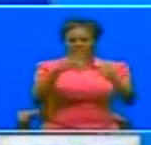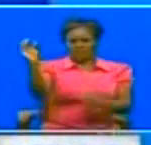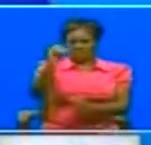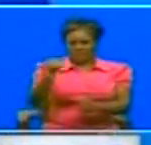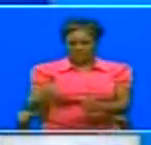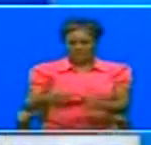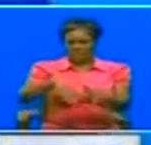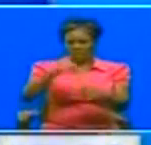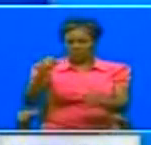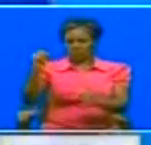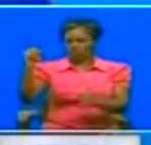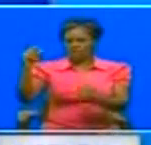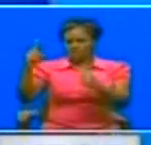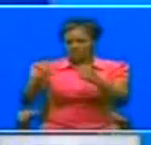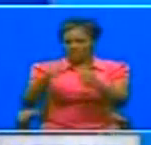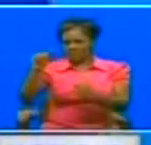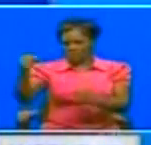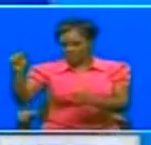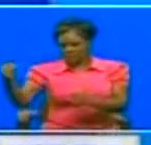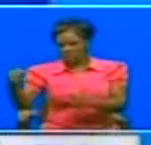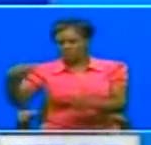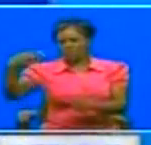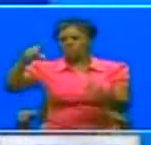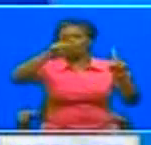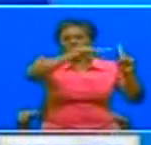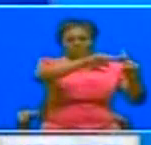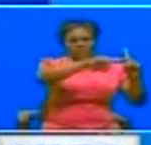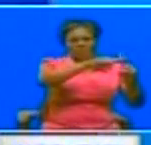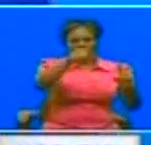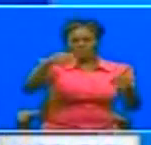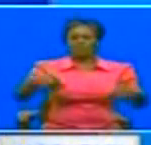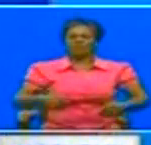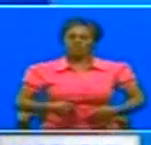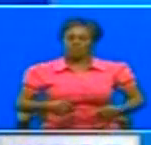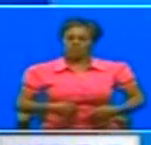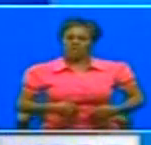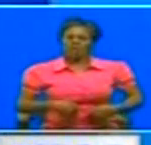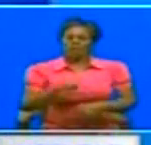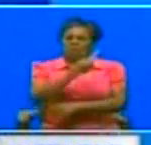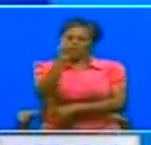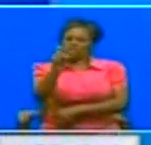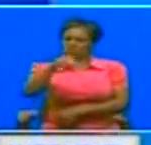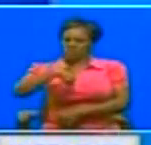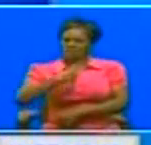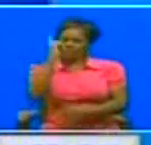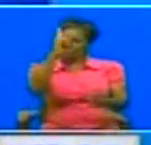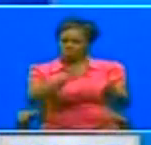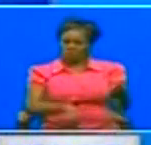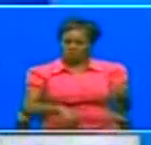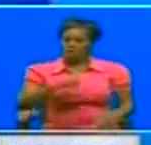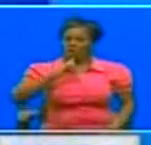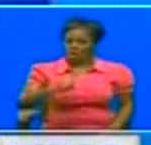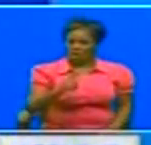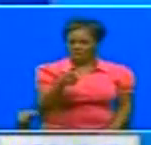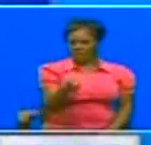1.6 million persons with HIV and AIDS are adolescents. So what we need to ask ourselves with this